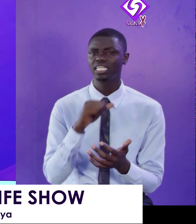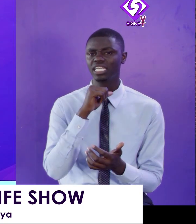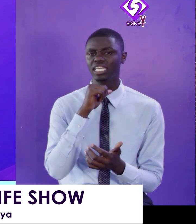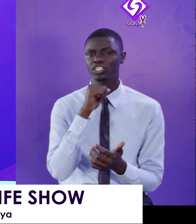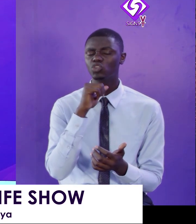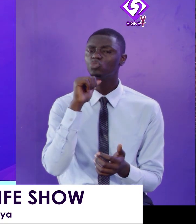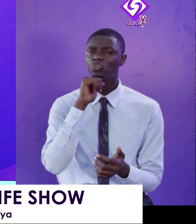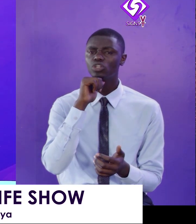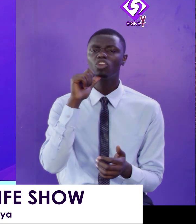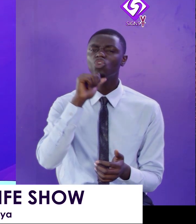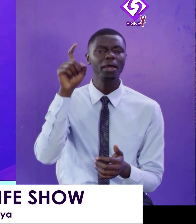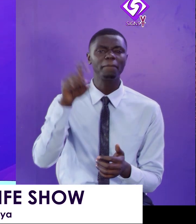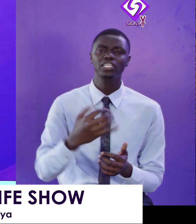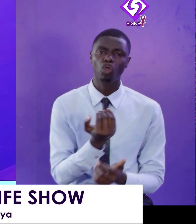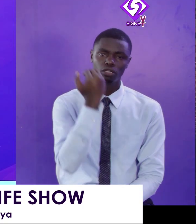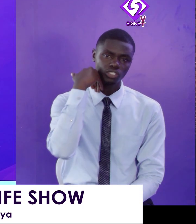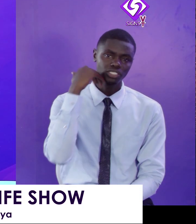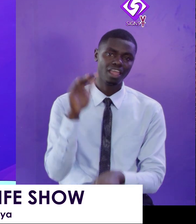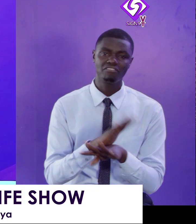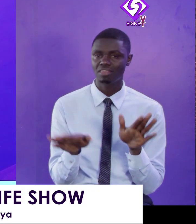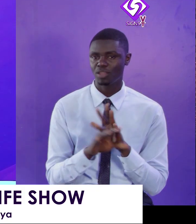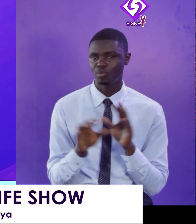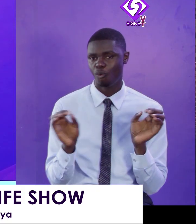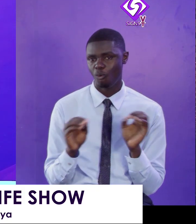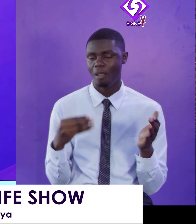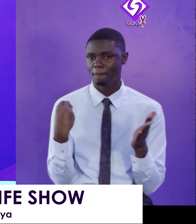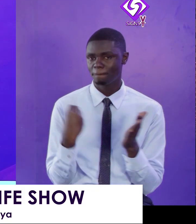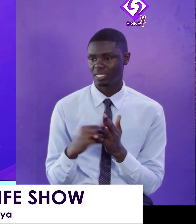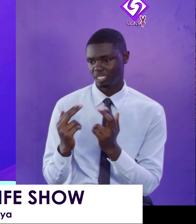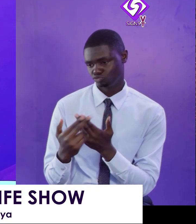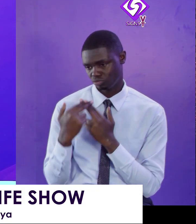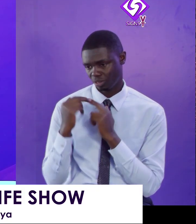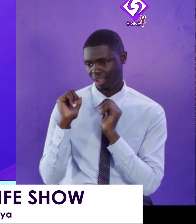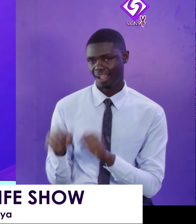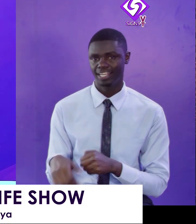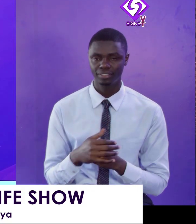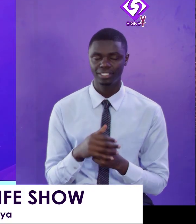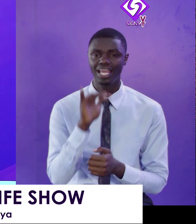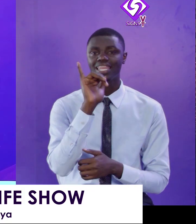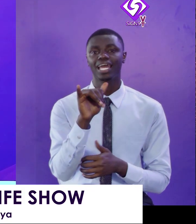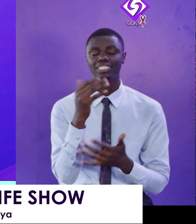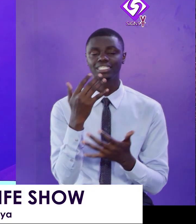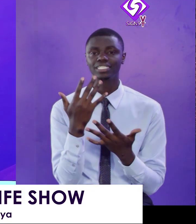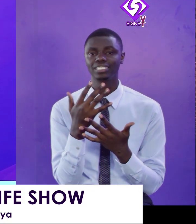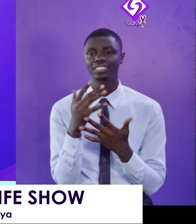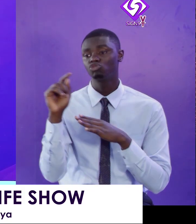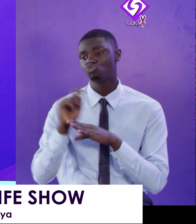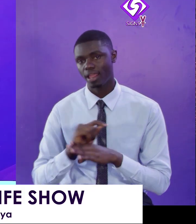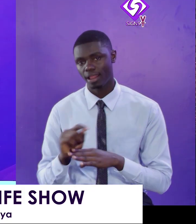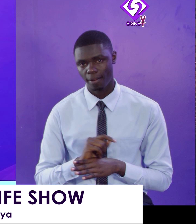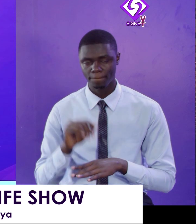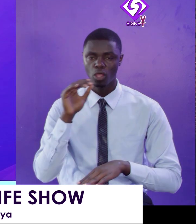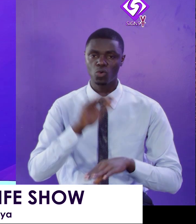eat everything today, you can put aside this amount. That is some form of training.